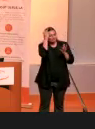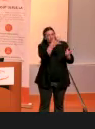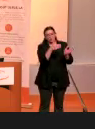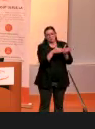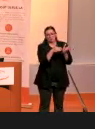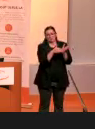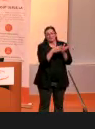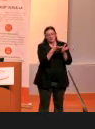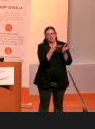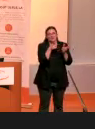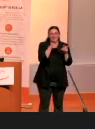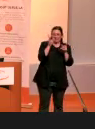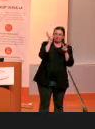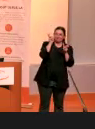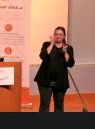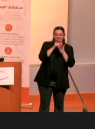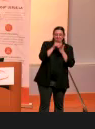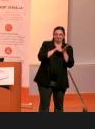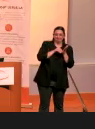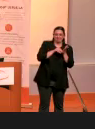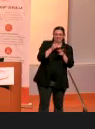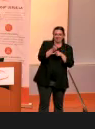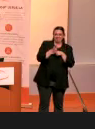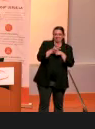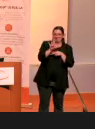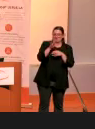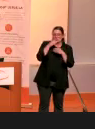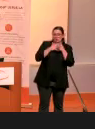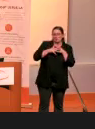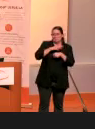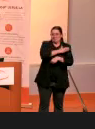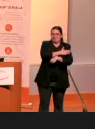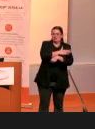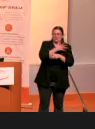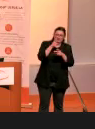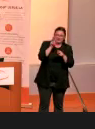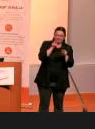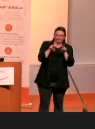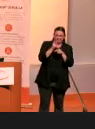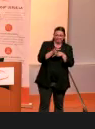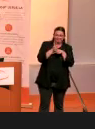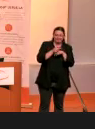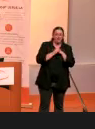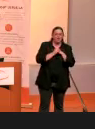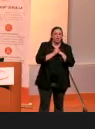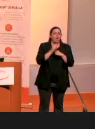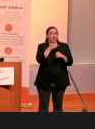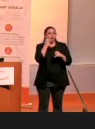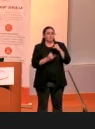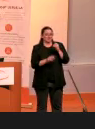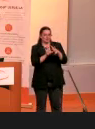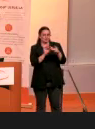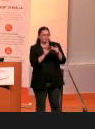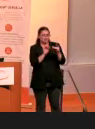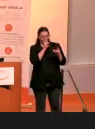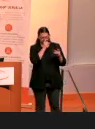just so we can keep a closer eye on blood pressure, et cetera. And then the final thing I'll mention,